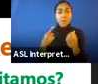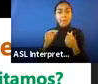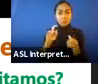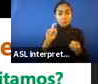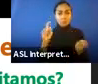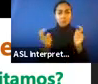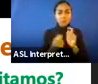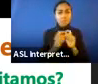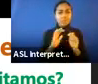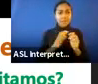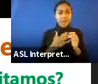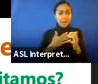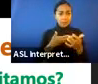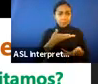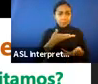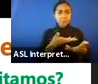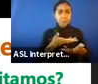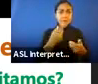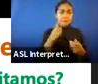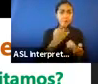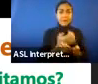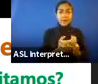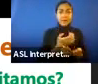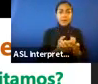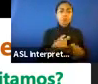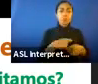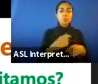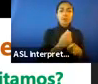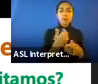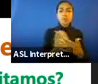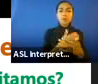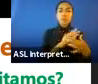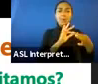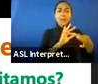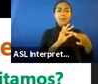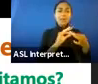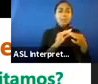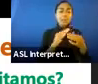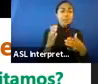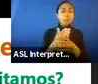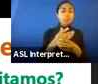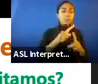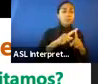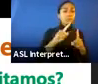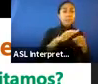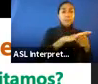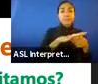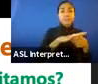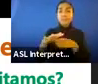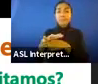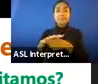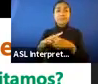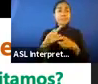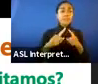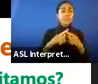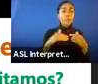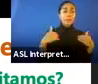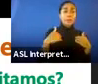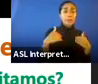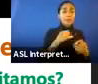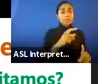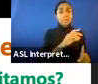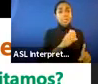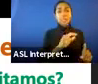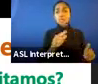moving forward. New relationships across movements, across species, from within our goat culture to all of the